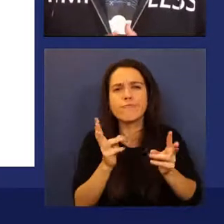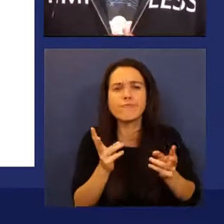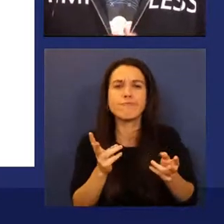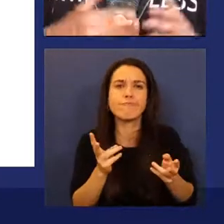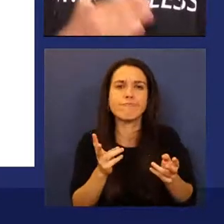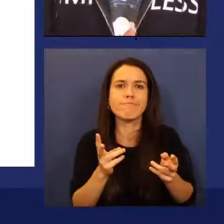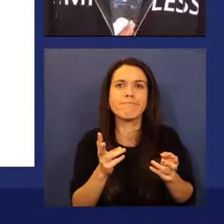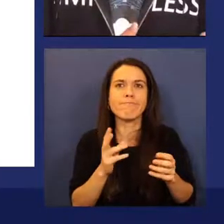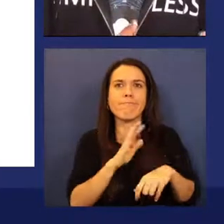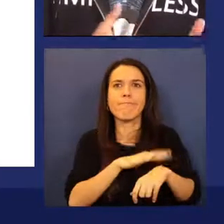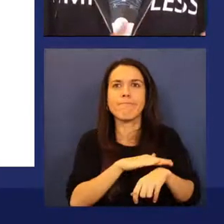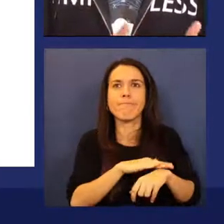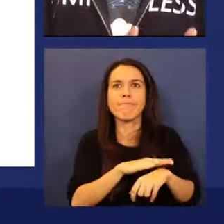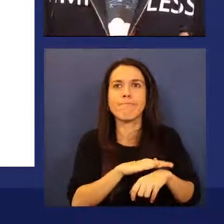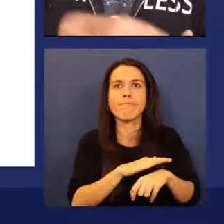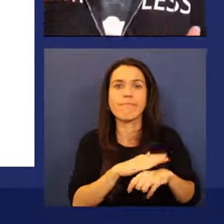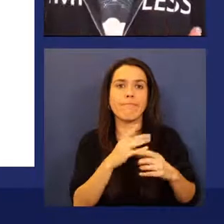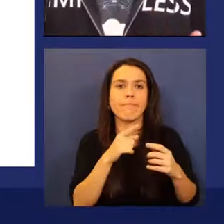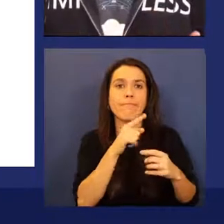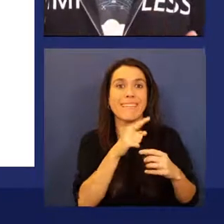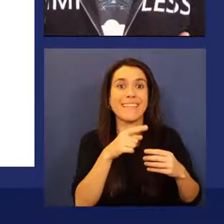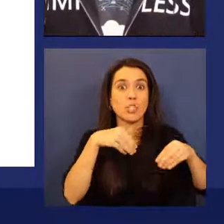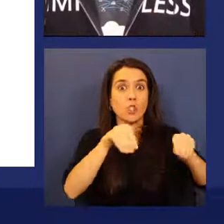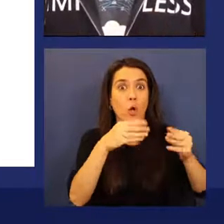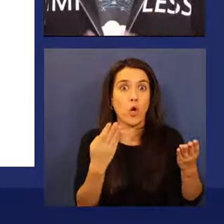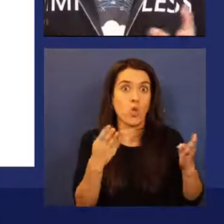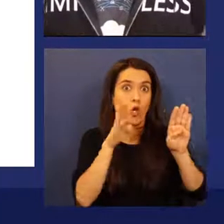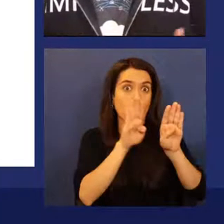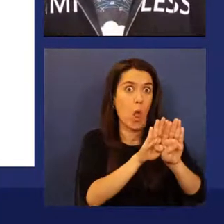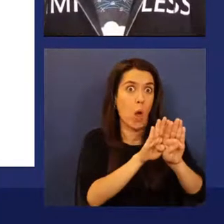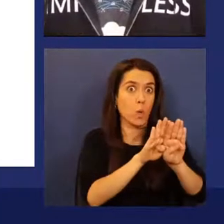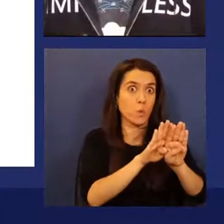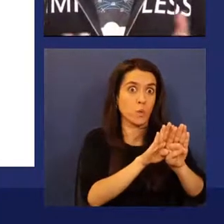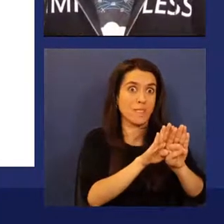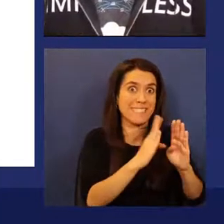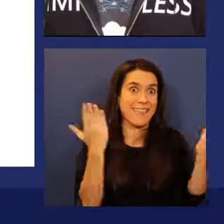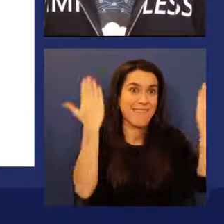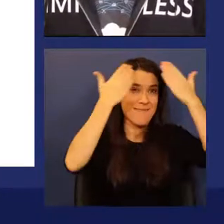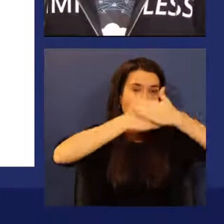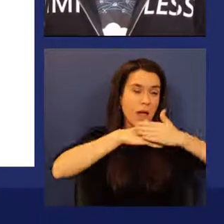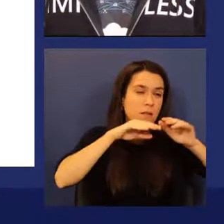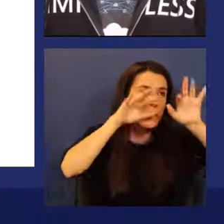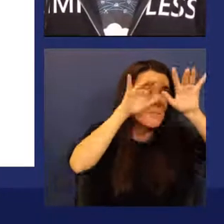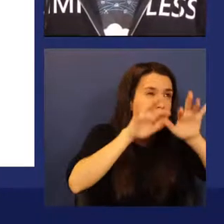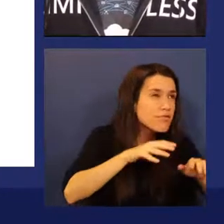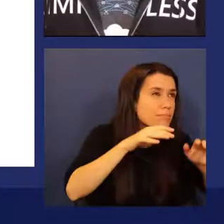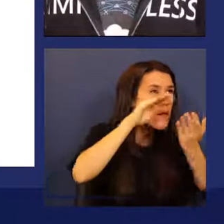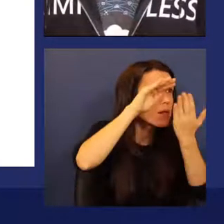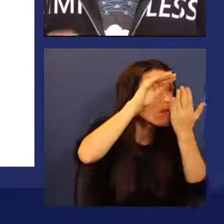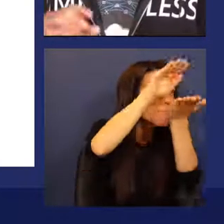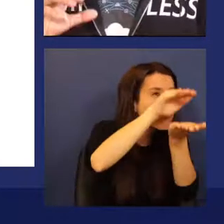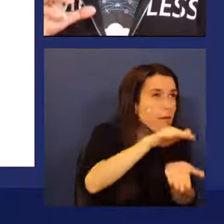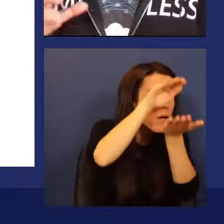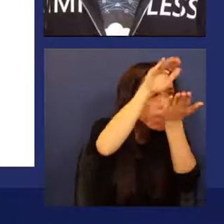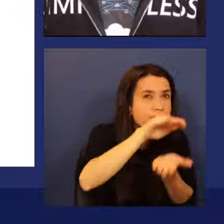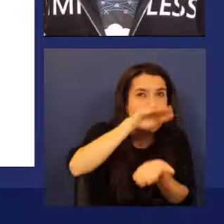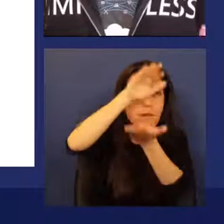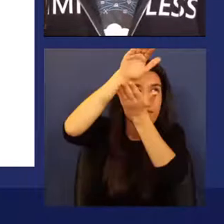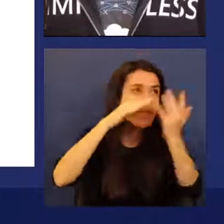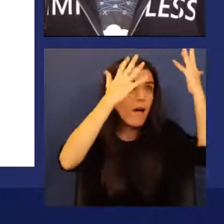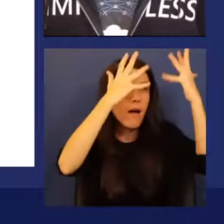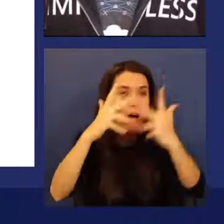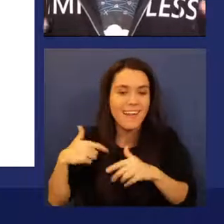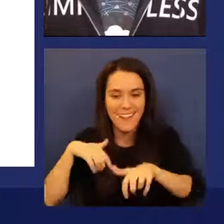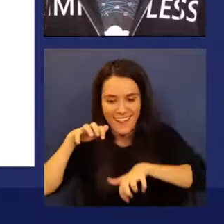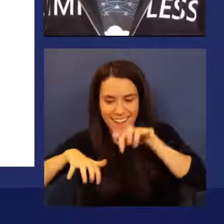between, you know, when the store closes till the next morning. But in a situation like what we're in right now with the pandemic, you can't